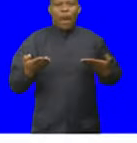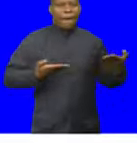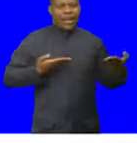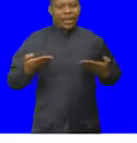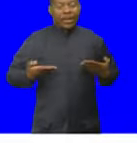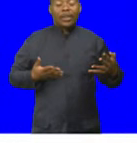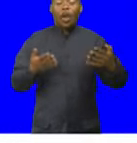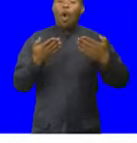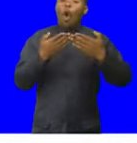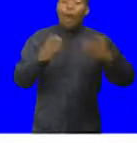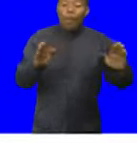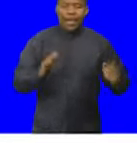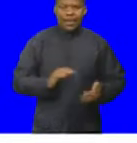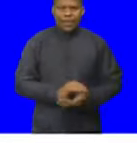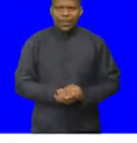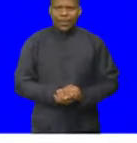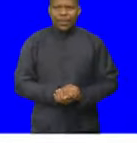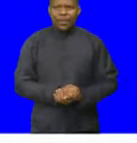eholeni ezakhele kamanzini.